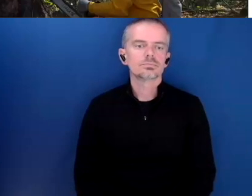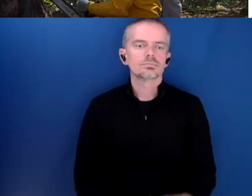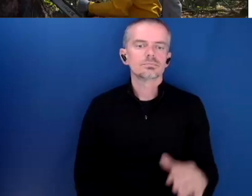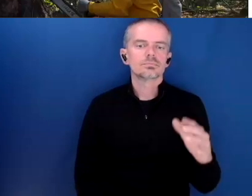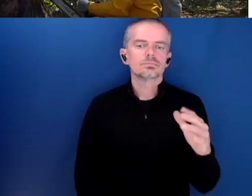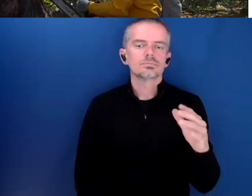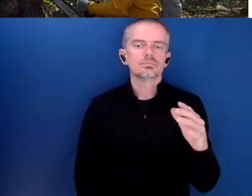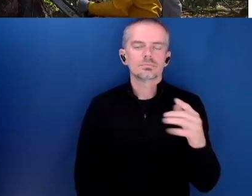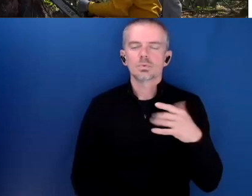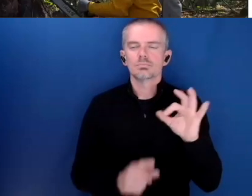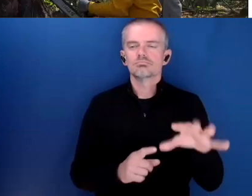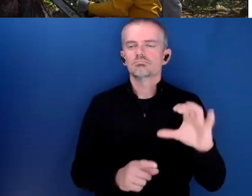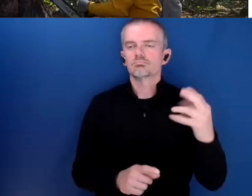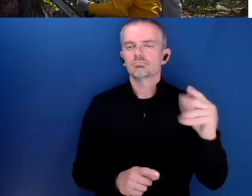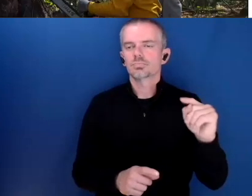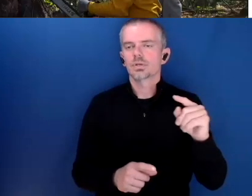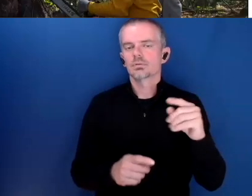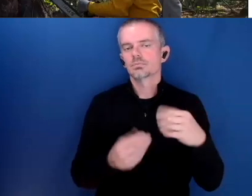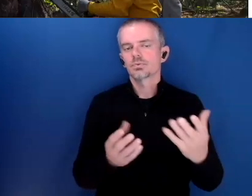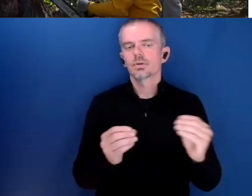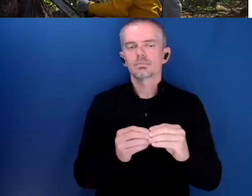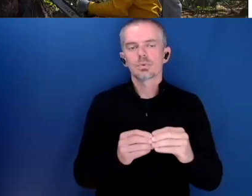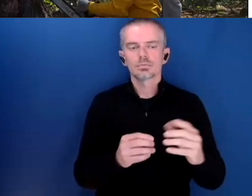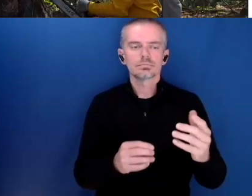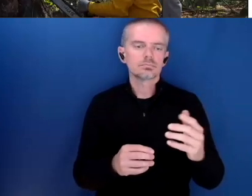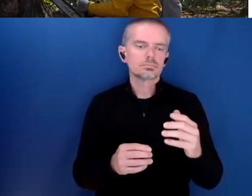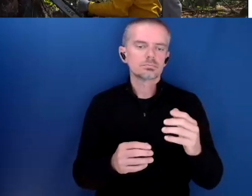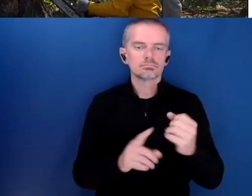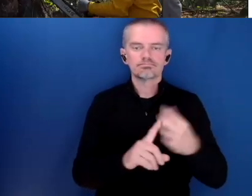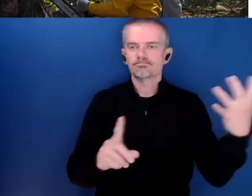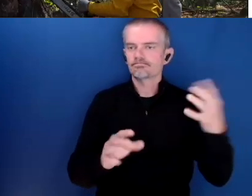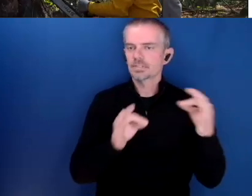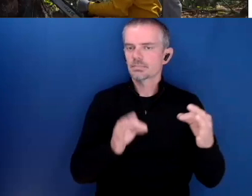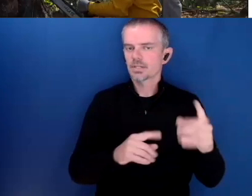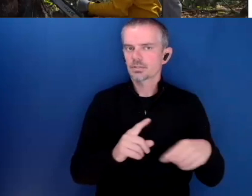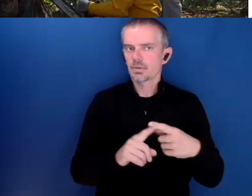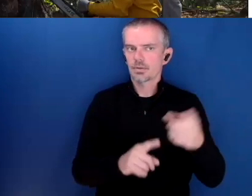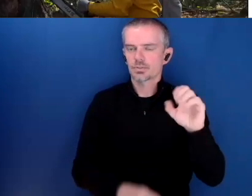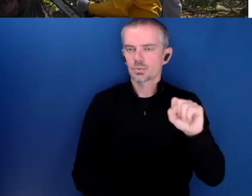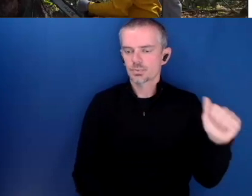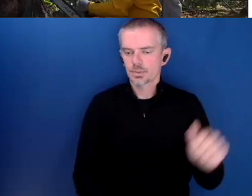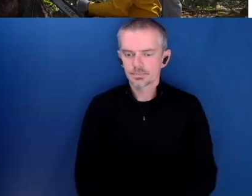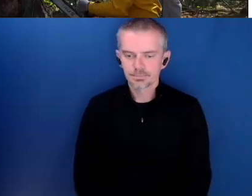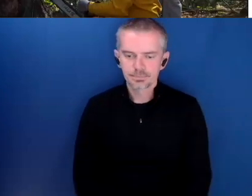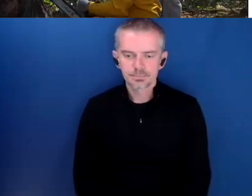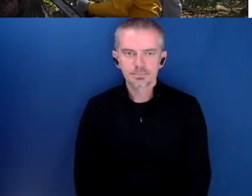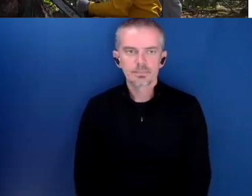that provides a more thorough overview of stewardship agreements. Next slide.